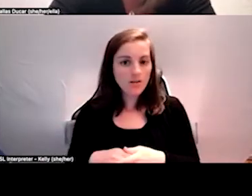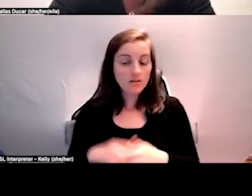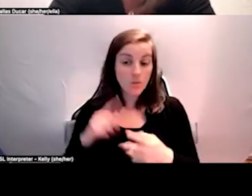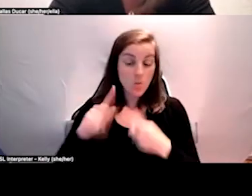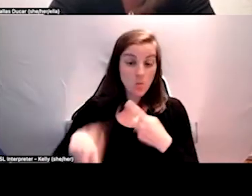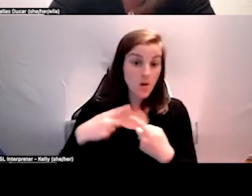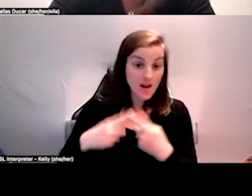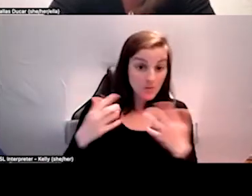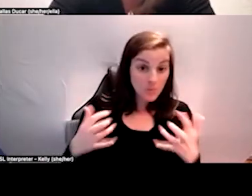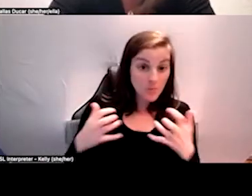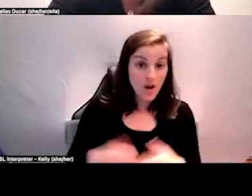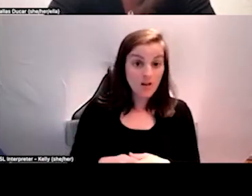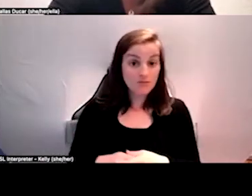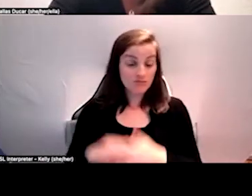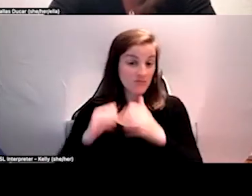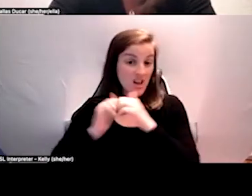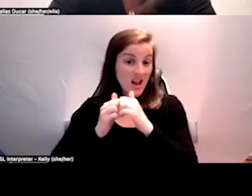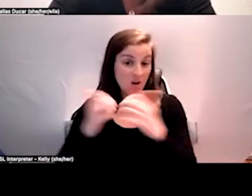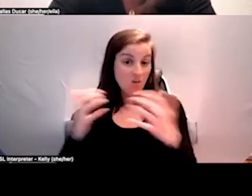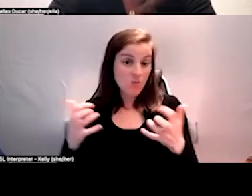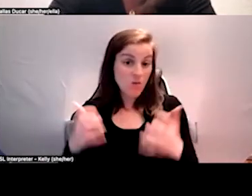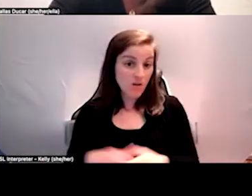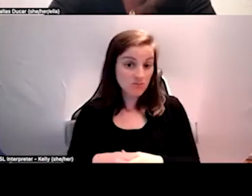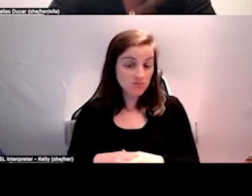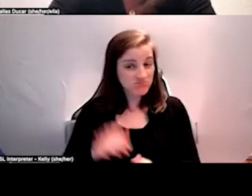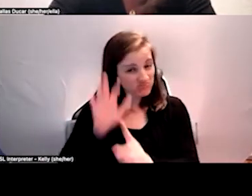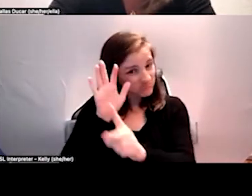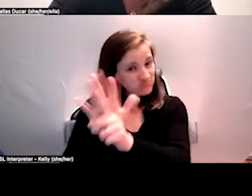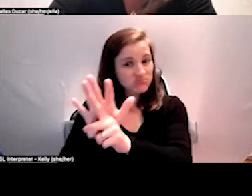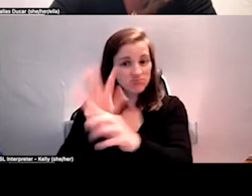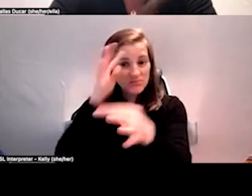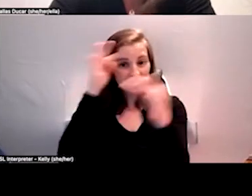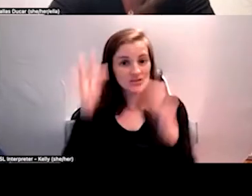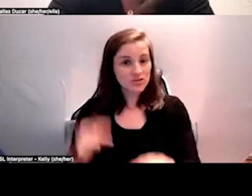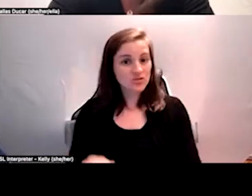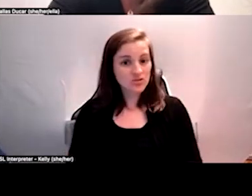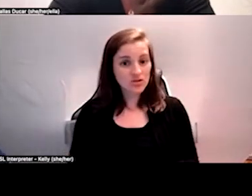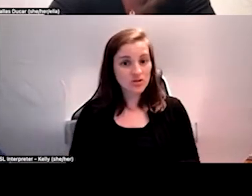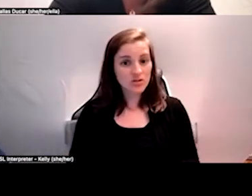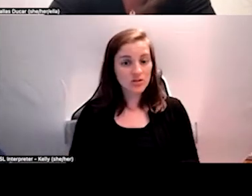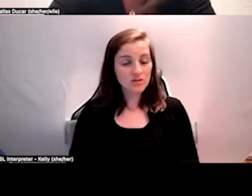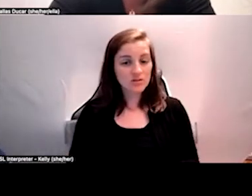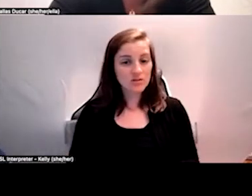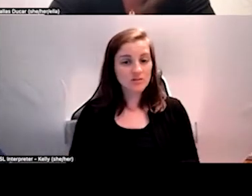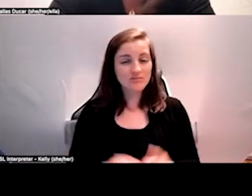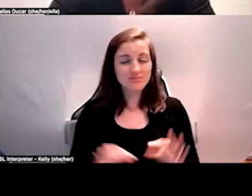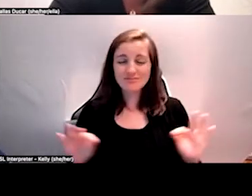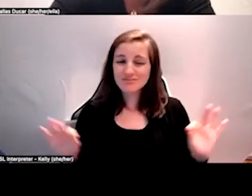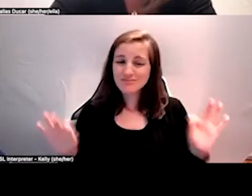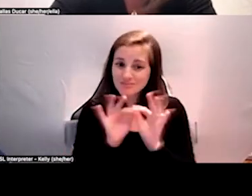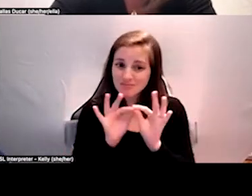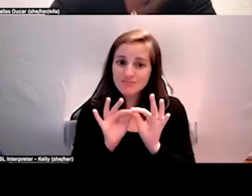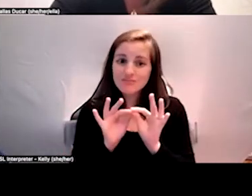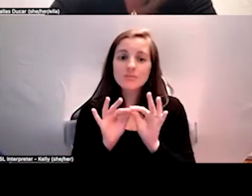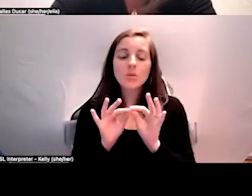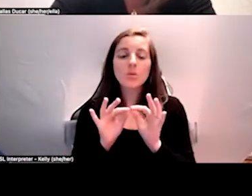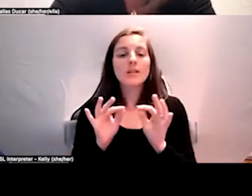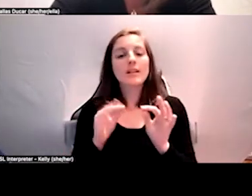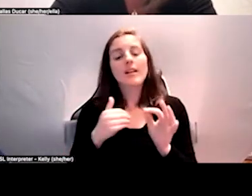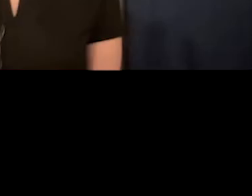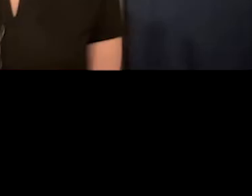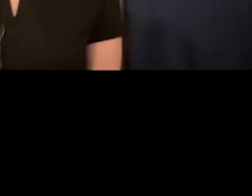just like anyone else. And so it really, really matters that you're able to get caring